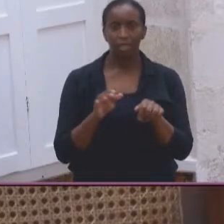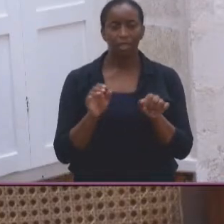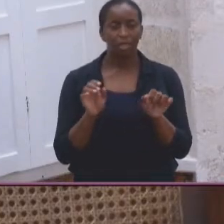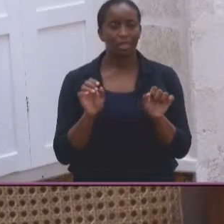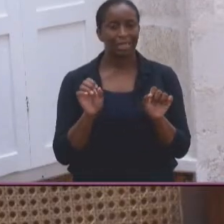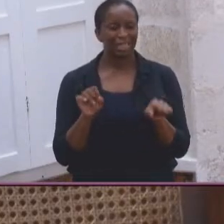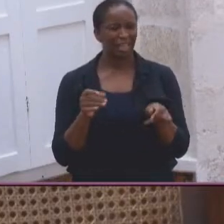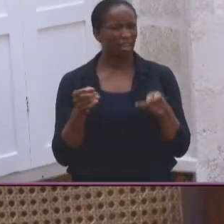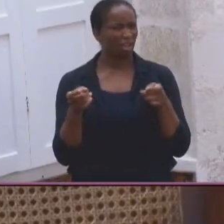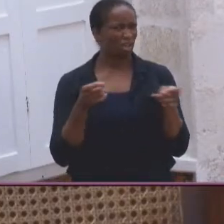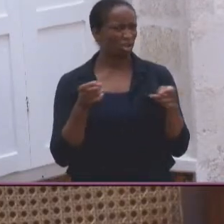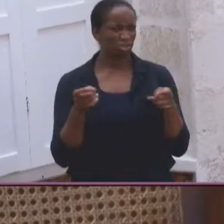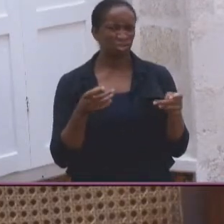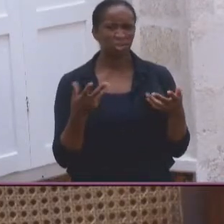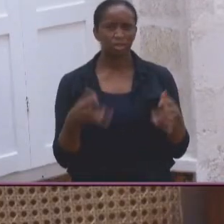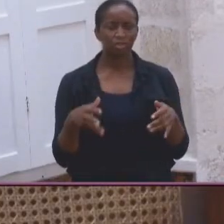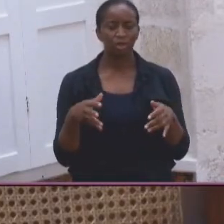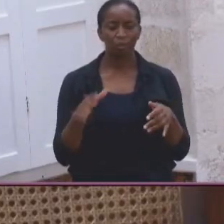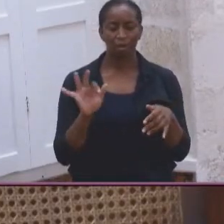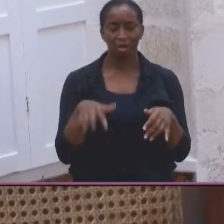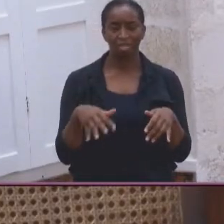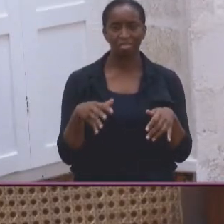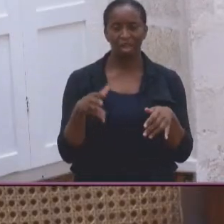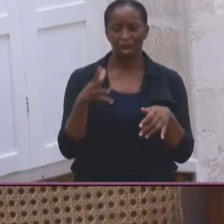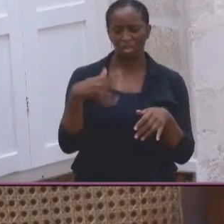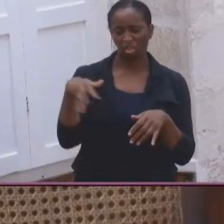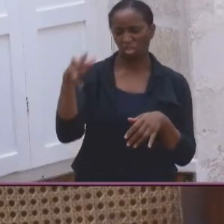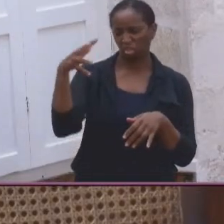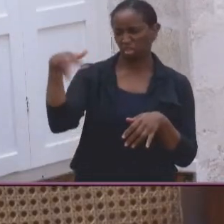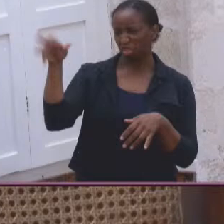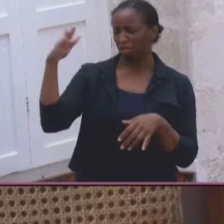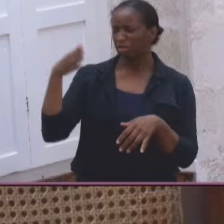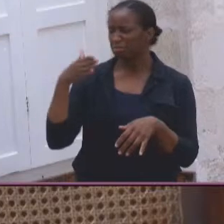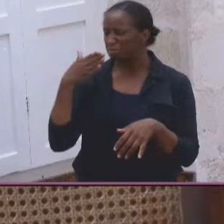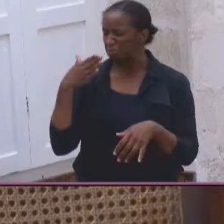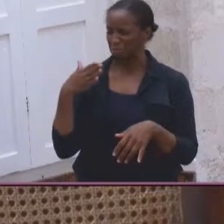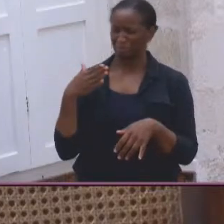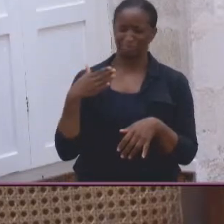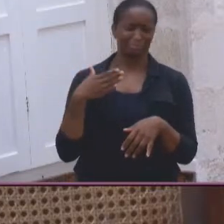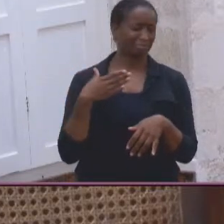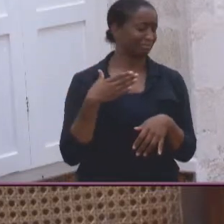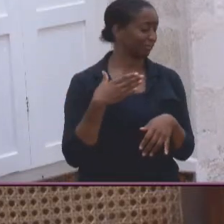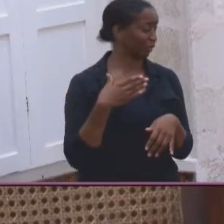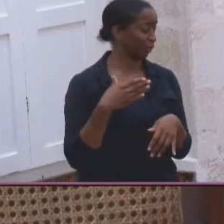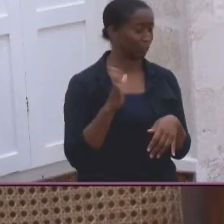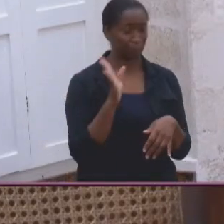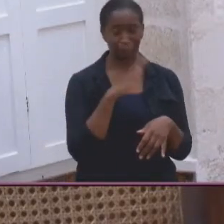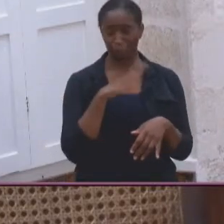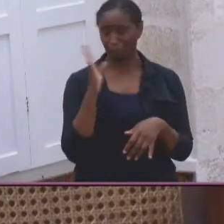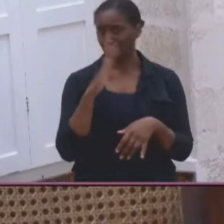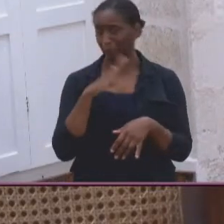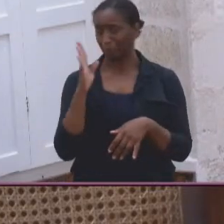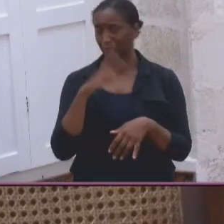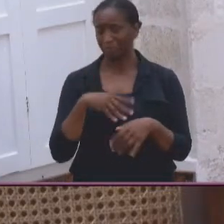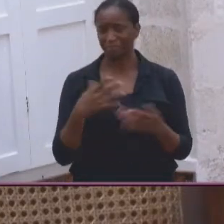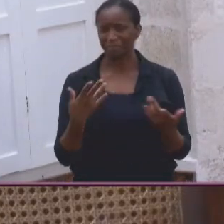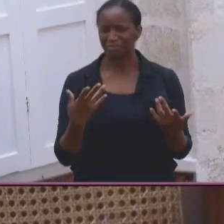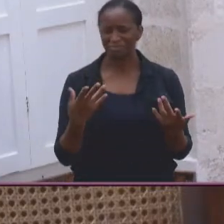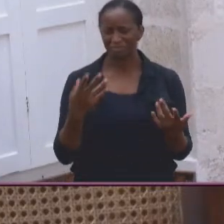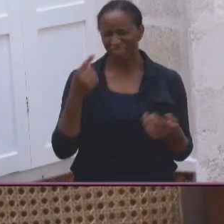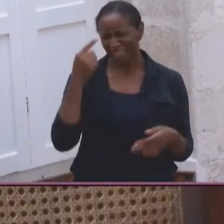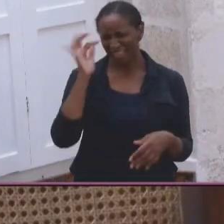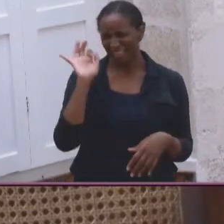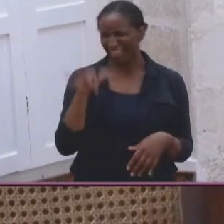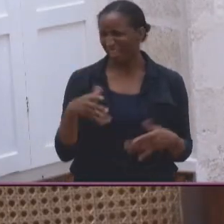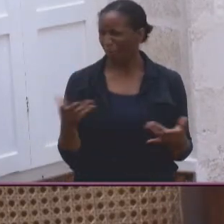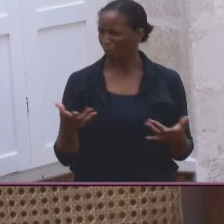and perhaps even hurting ourselves when we have to breathe in that, what I believe it is, sometimes raw diesel that's been vaporized in